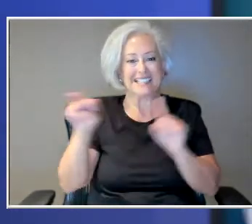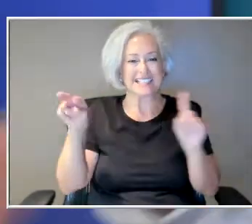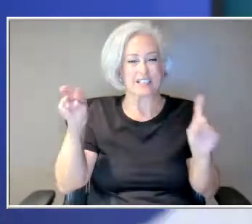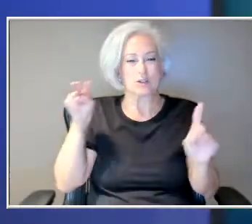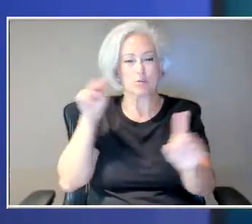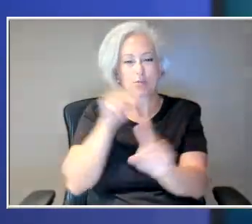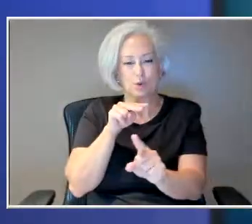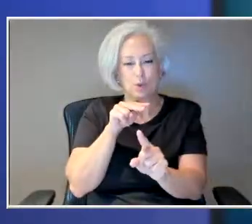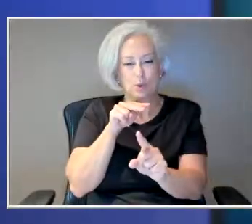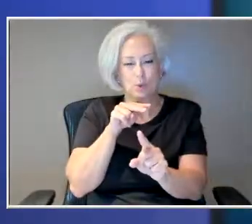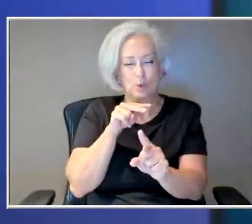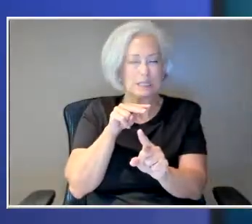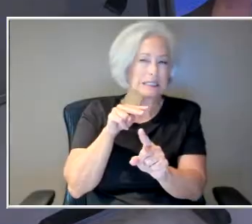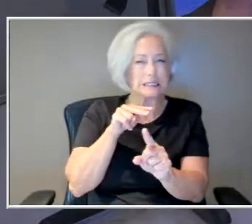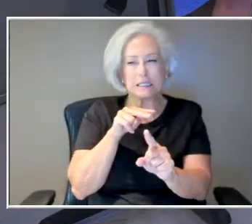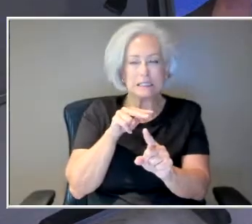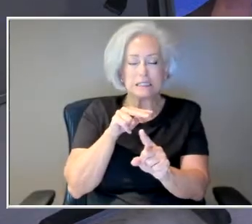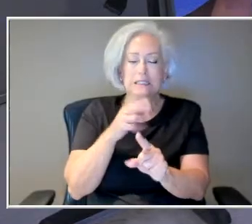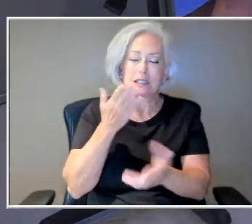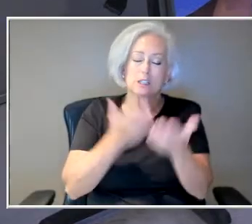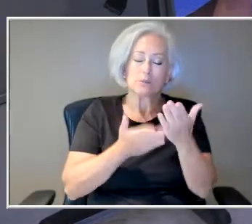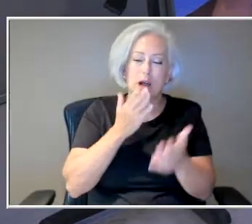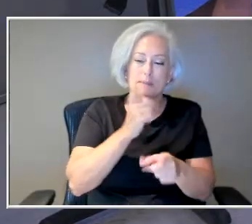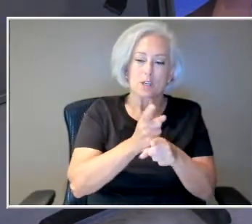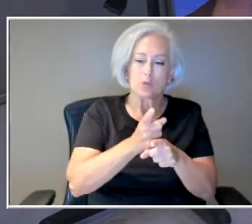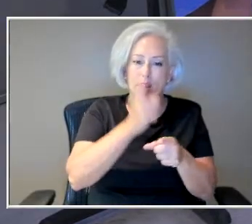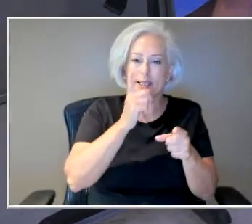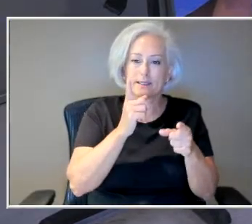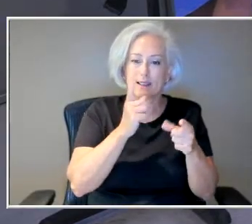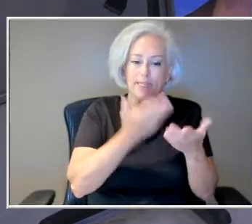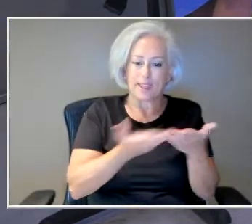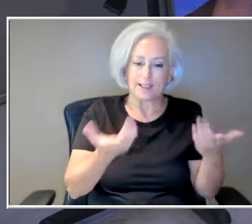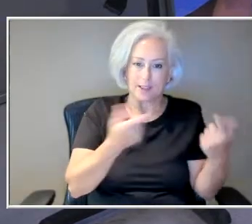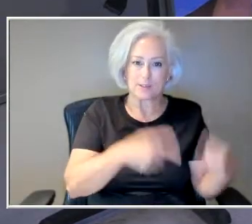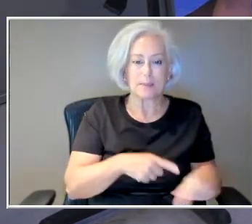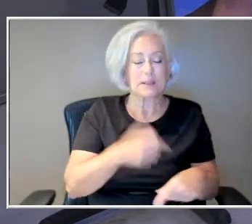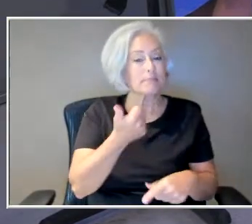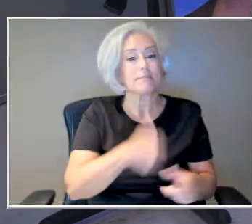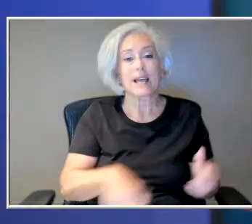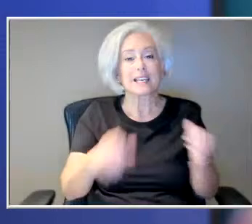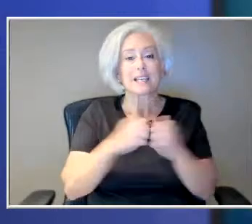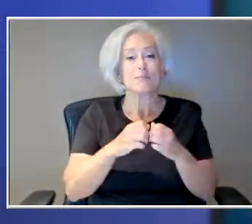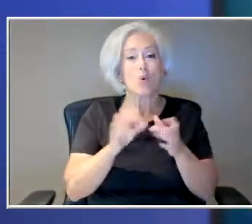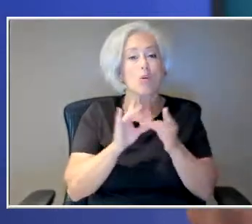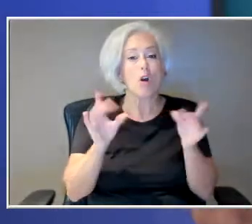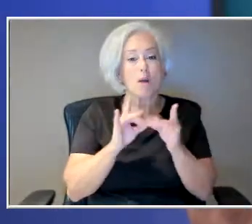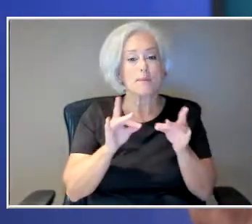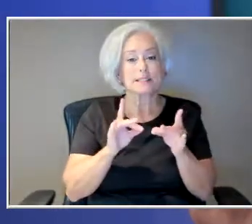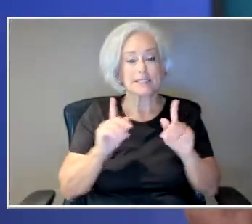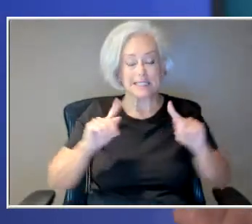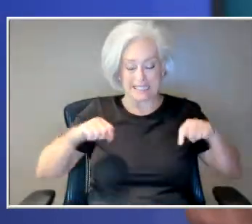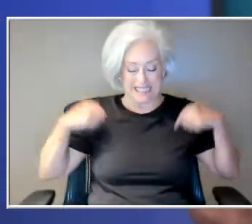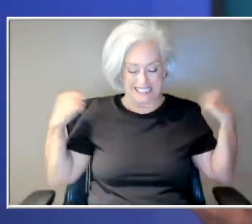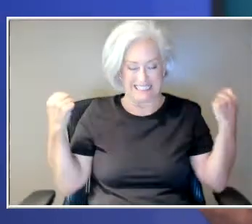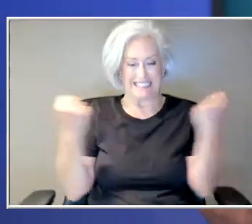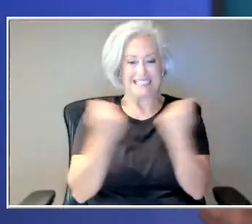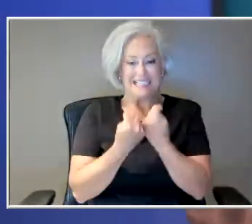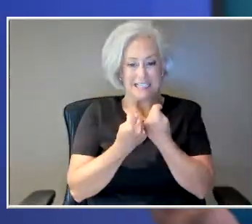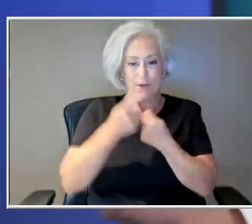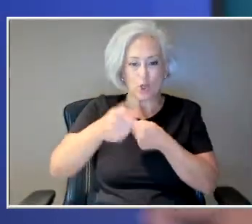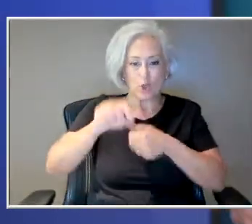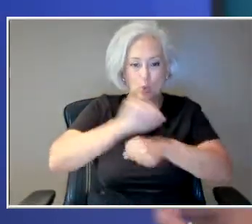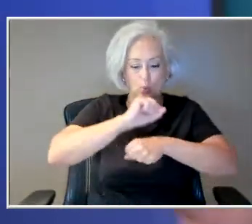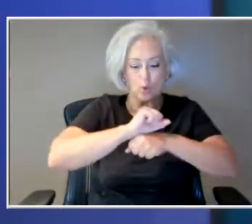glad we got in front of it. Anything else you want folks to know before we head out? Yeah, it's a team. You're working with your